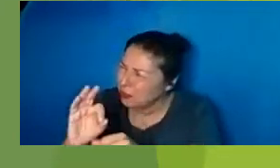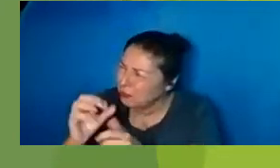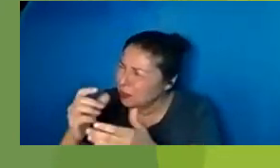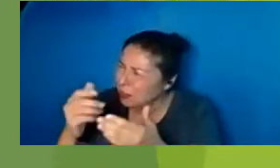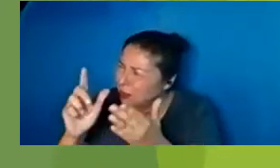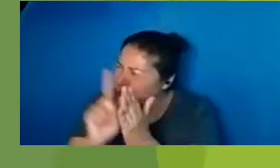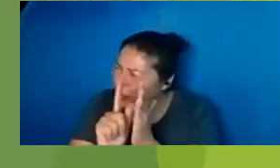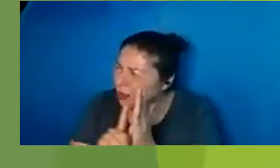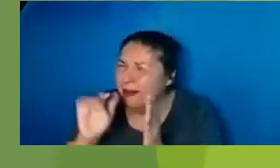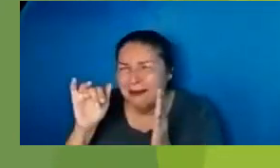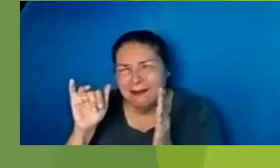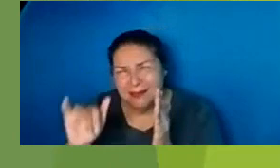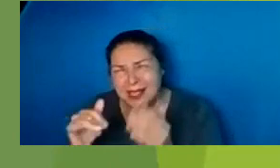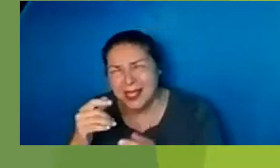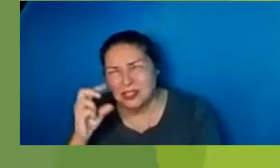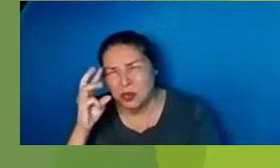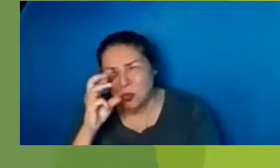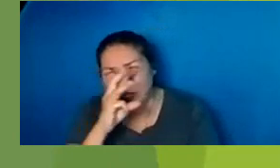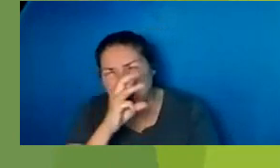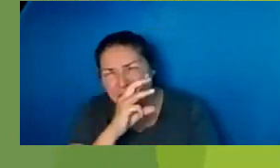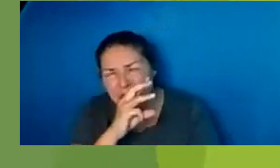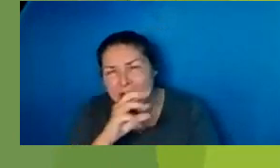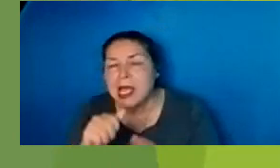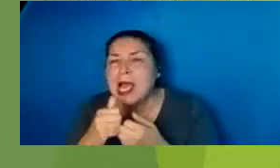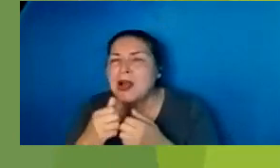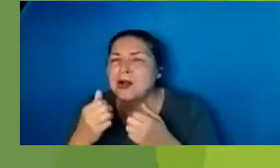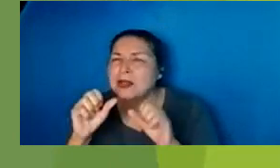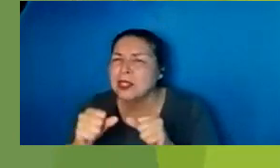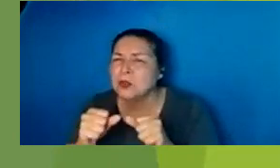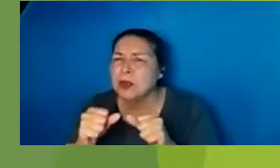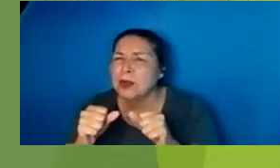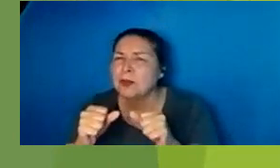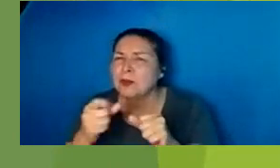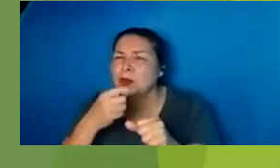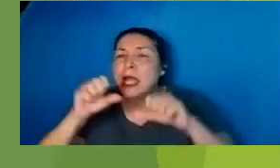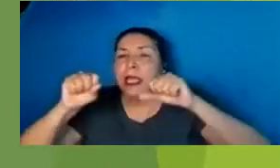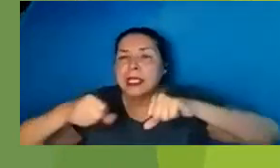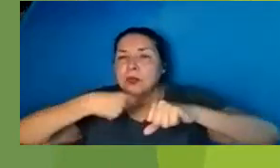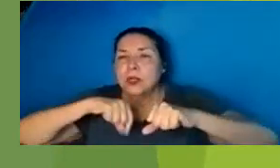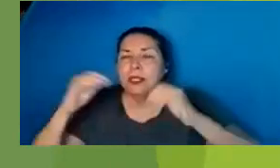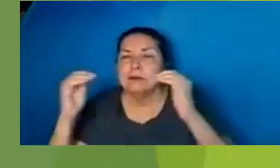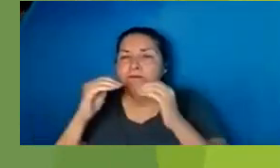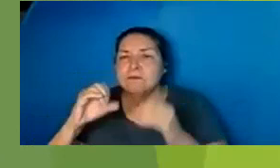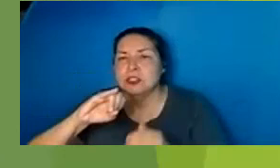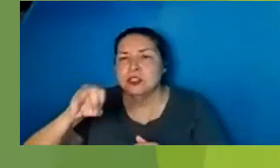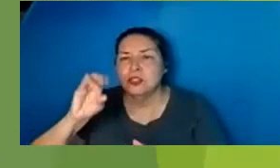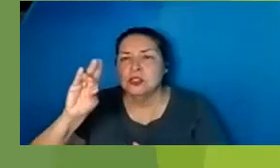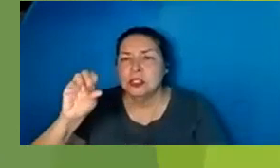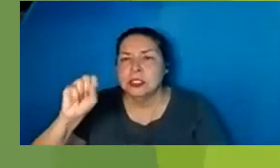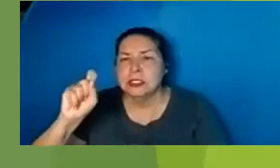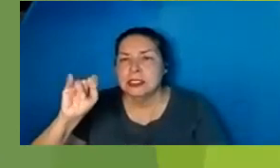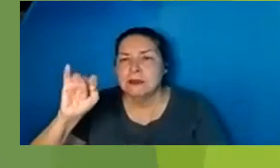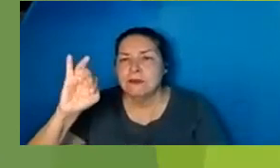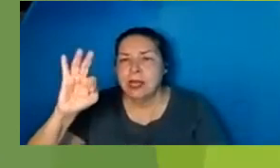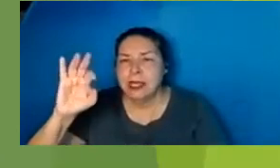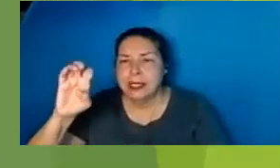is really weird. How can it be that one is justified apart from the works of the law? We hold that one